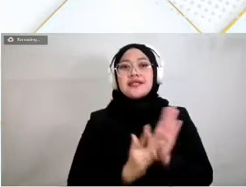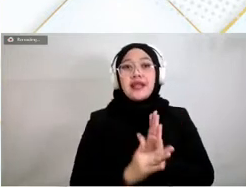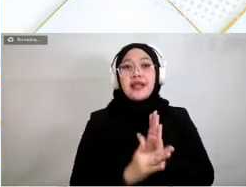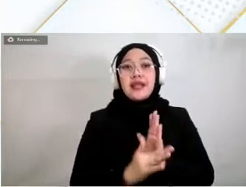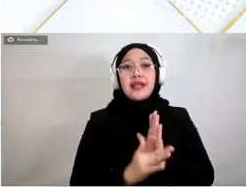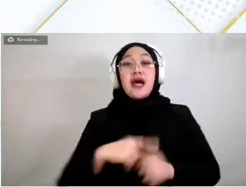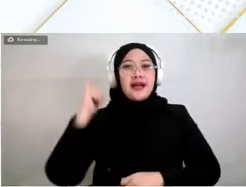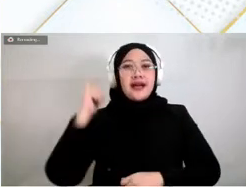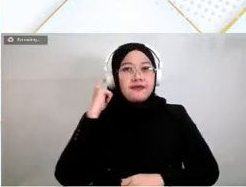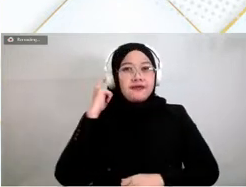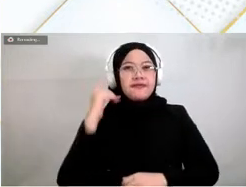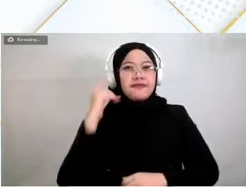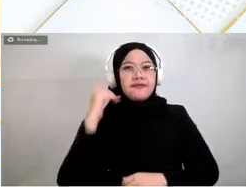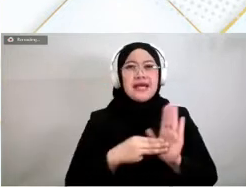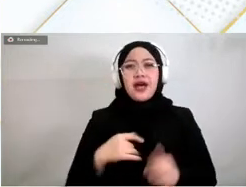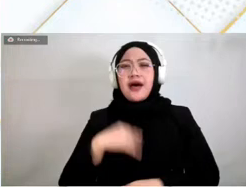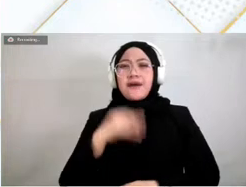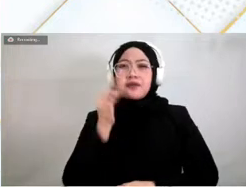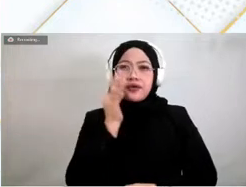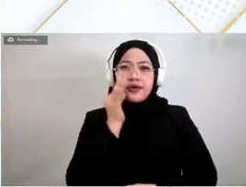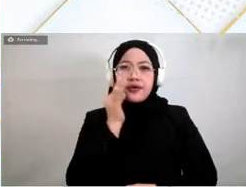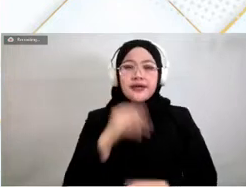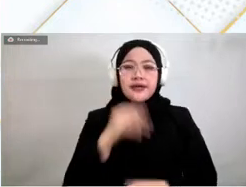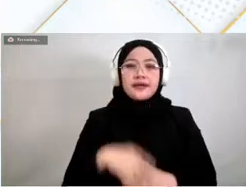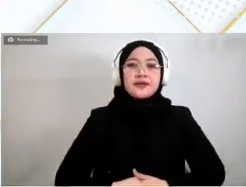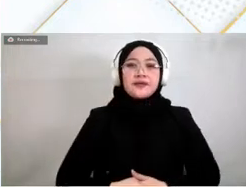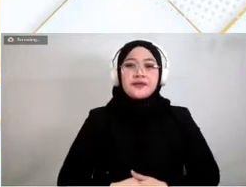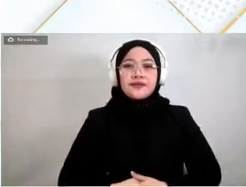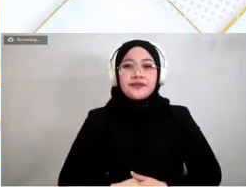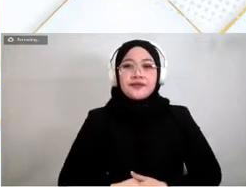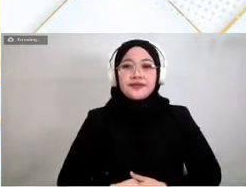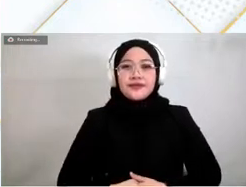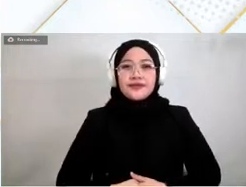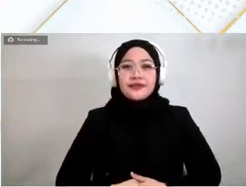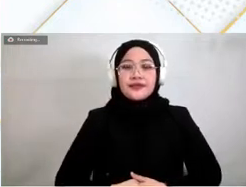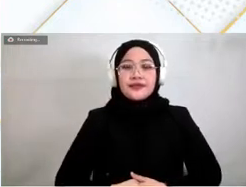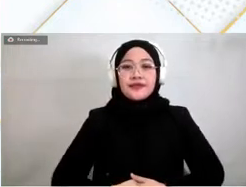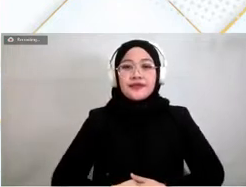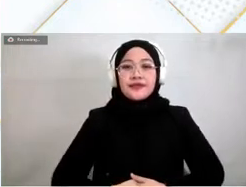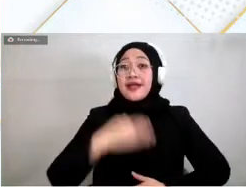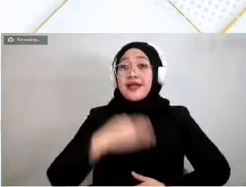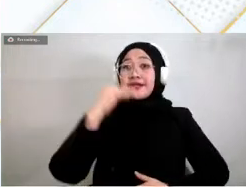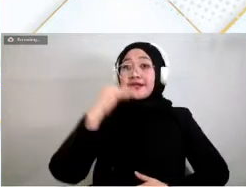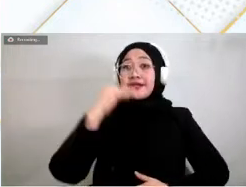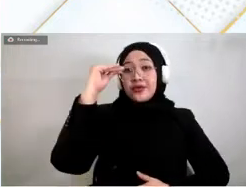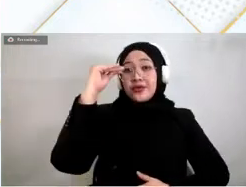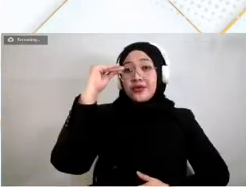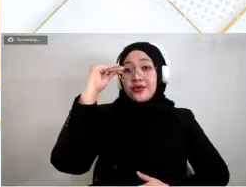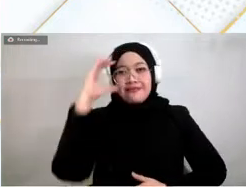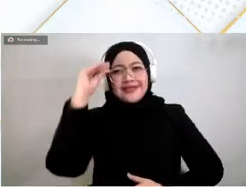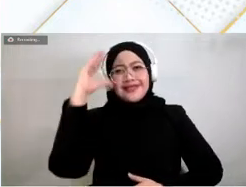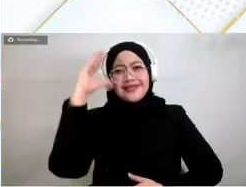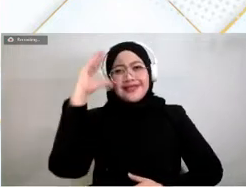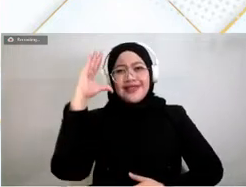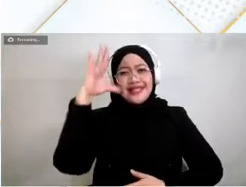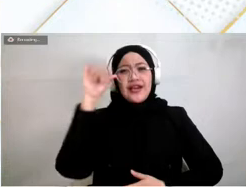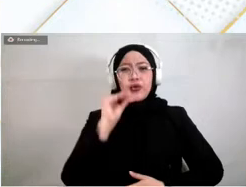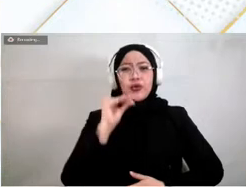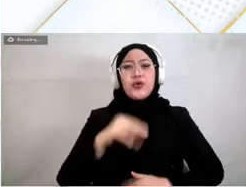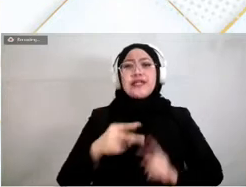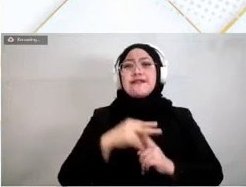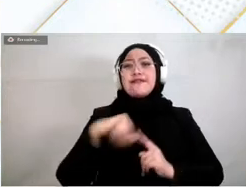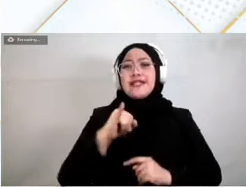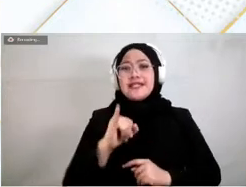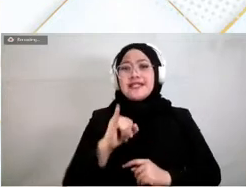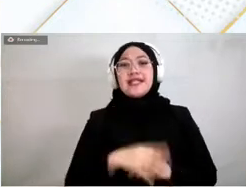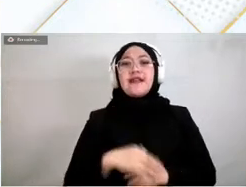so apologies for that. Now, thanks once again. Good afternoon to those in Fiji, and thank you once again for joining us today.